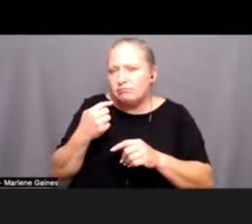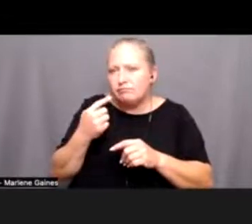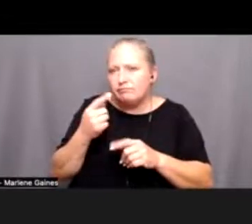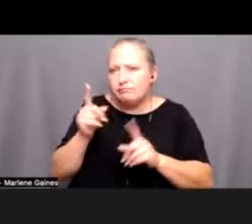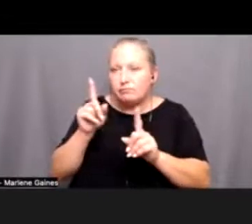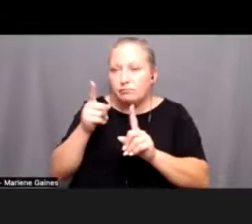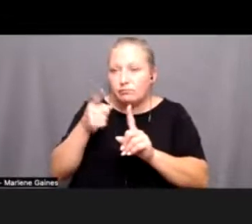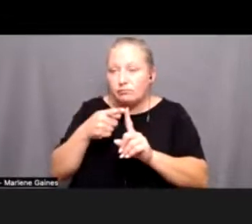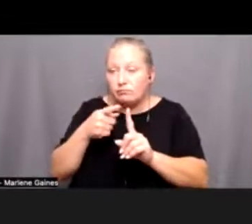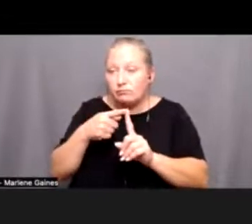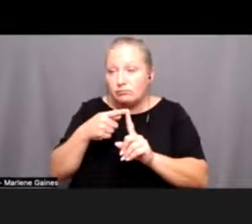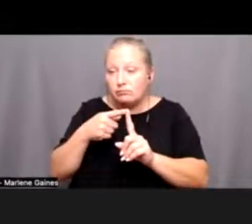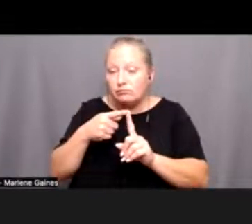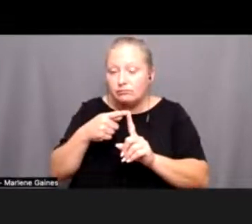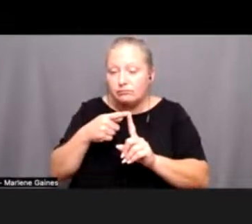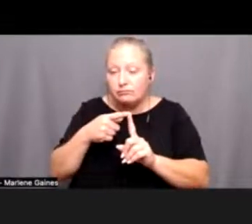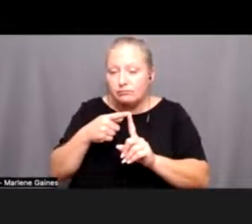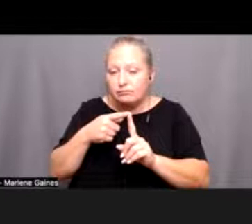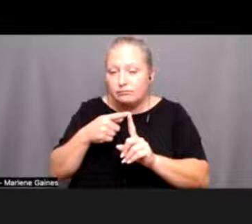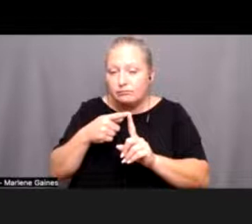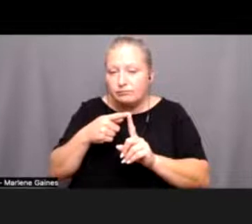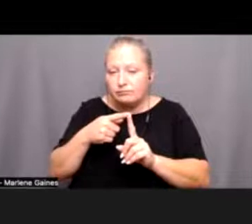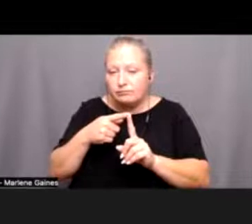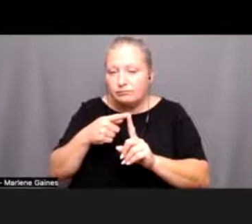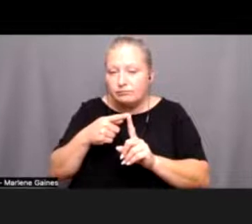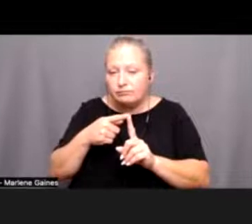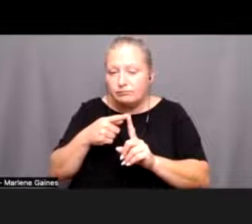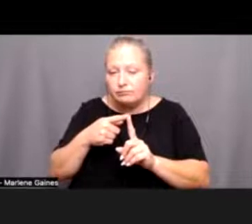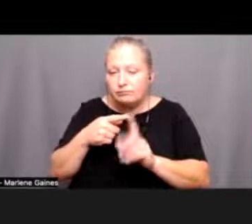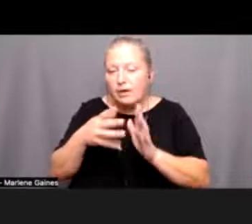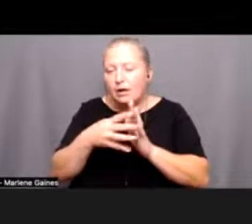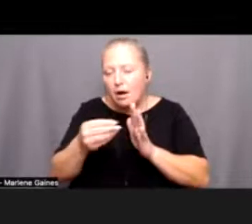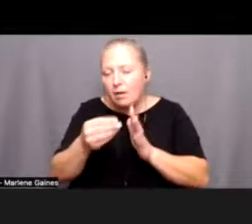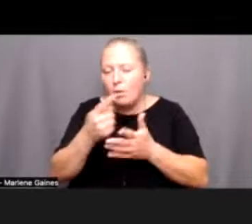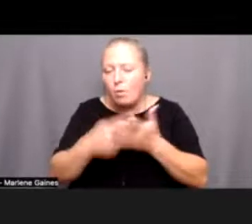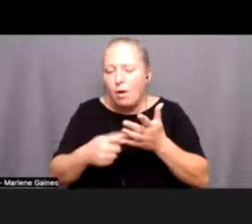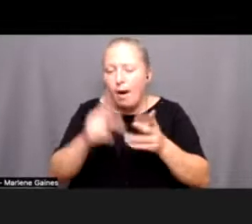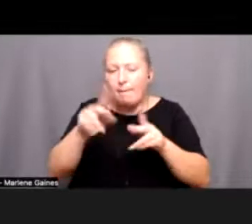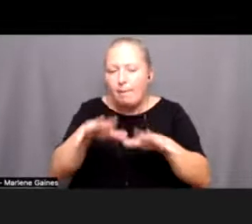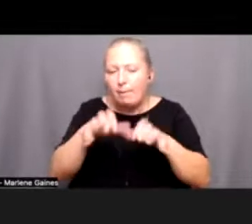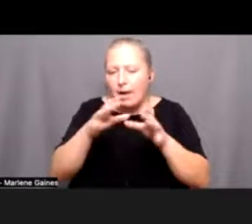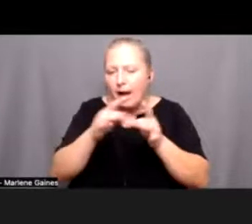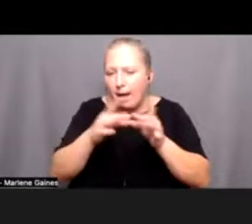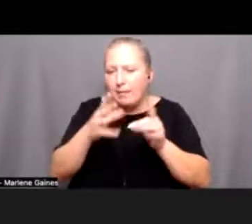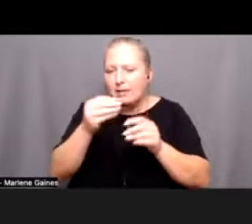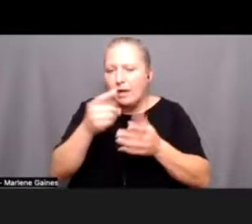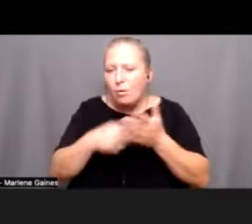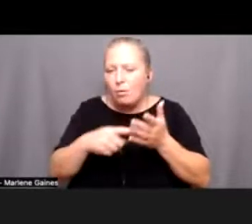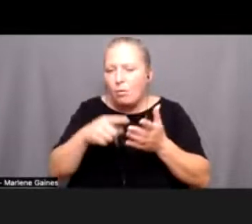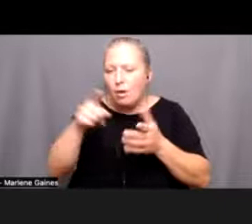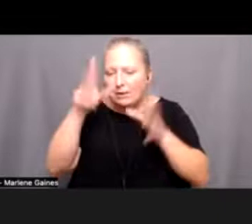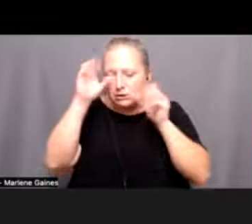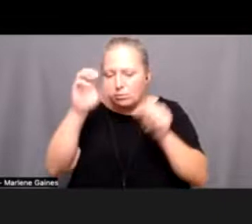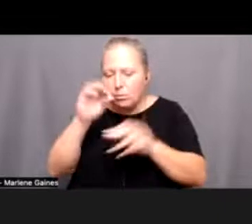One is, so I guess kind of following up with some of the public comment and just some of the comments that you made,